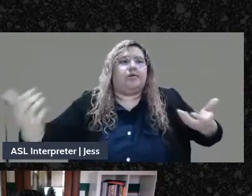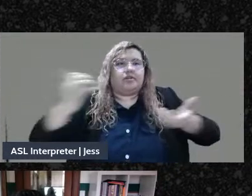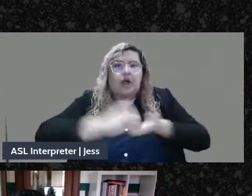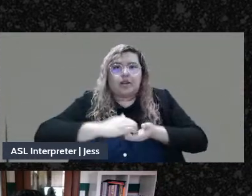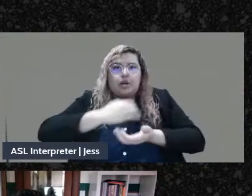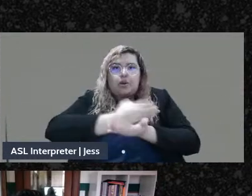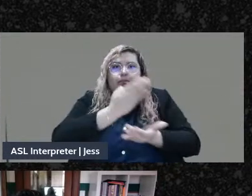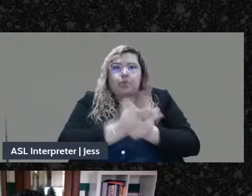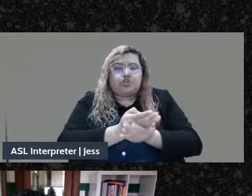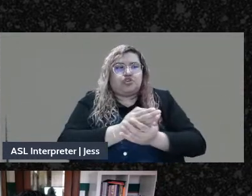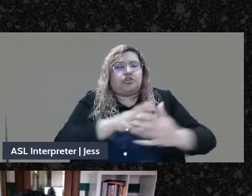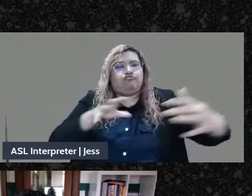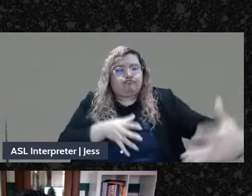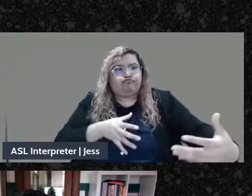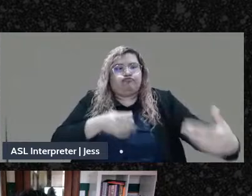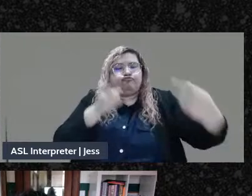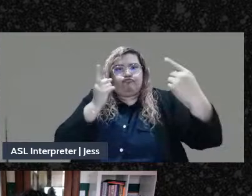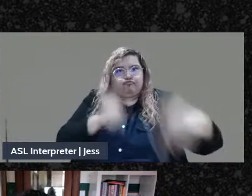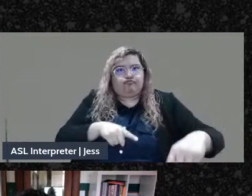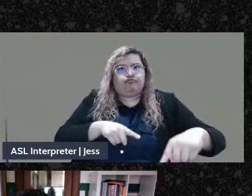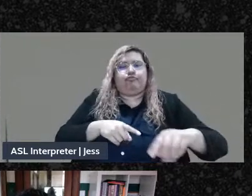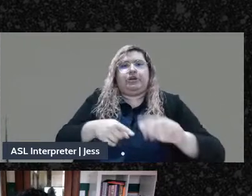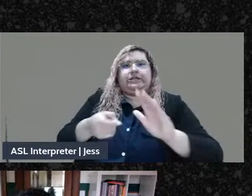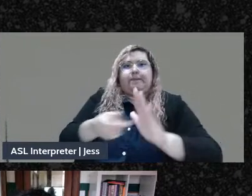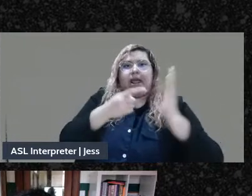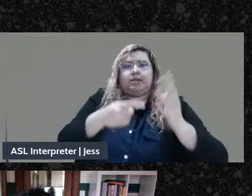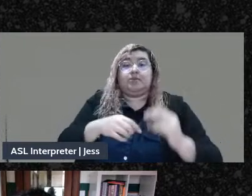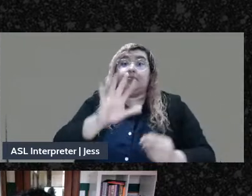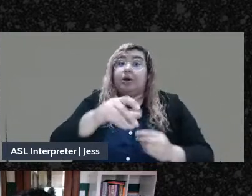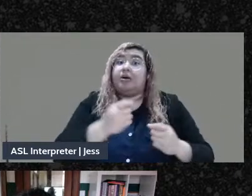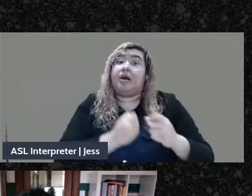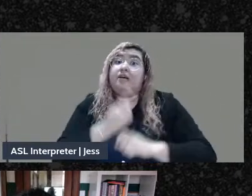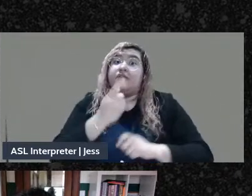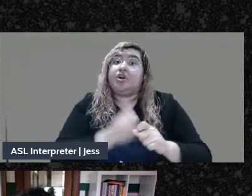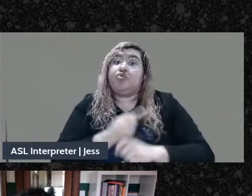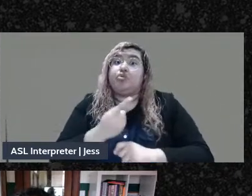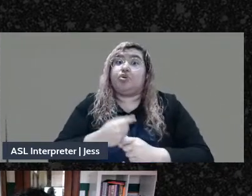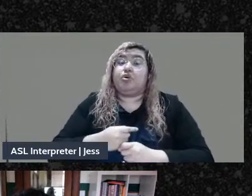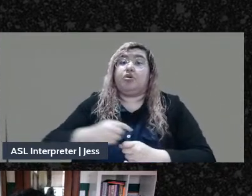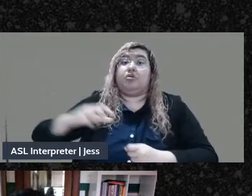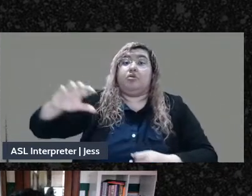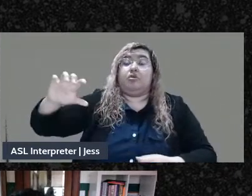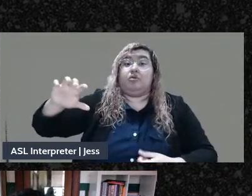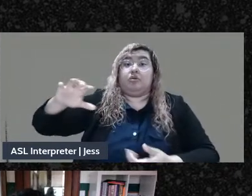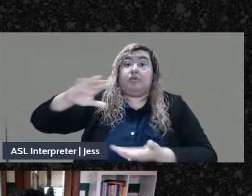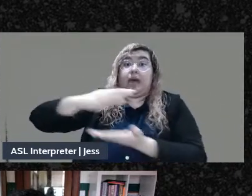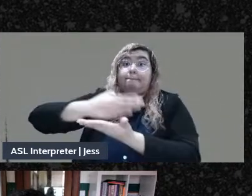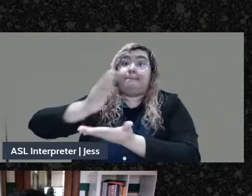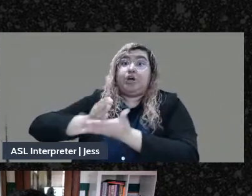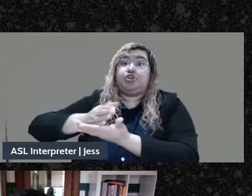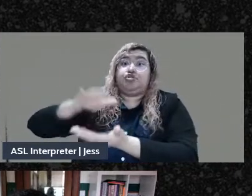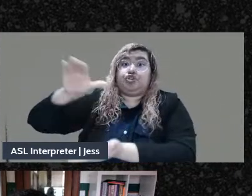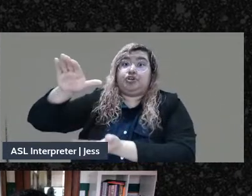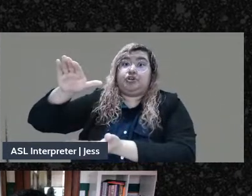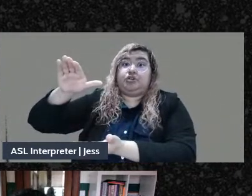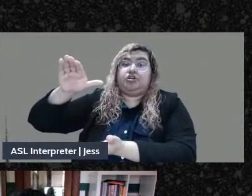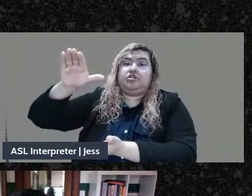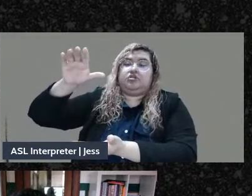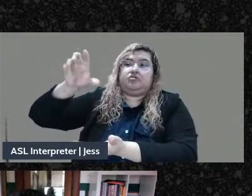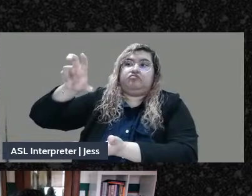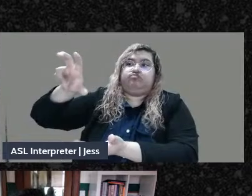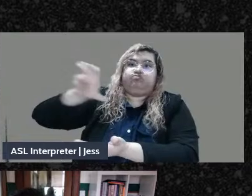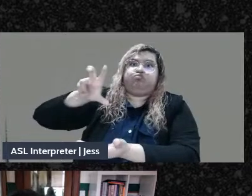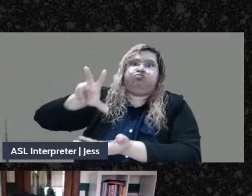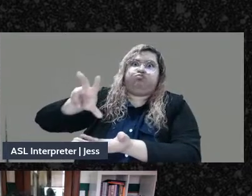joint demands. But we also want every year a bigger and bigger chunk of the budget to be in people's hands directly, right?